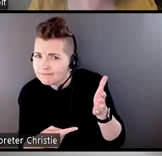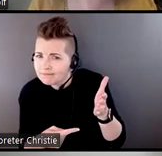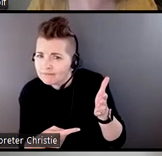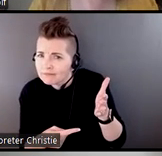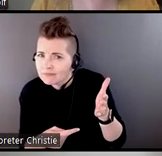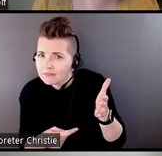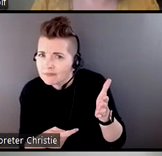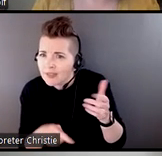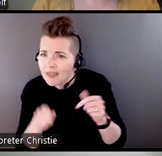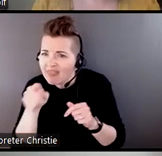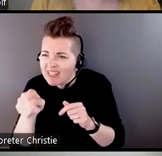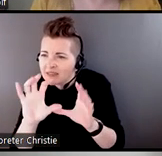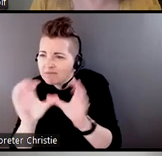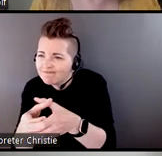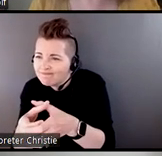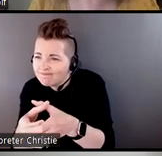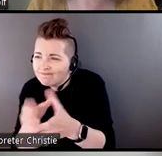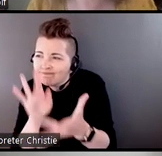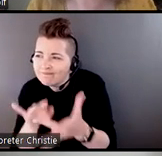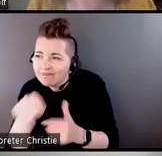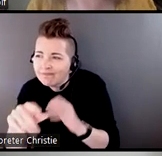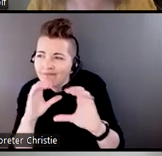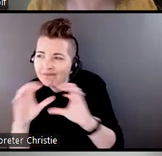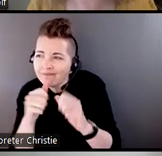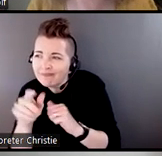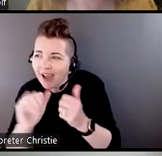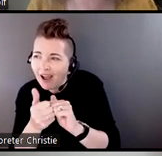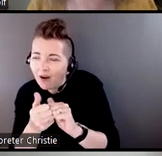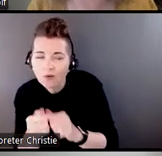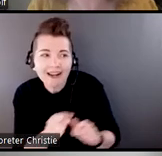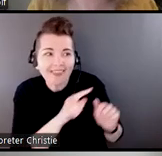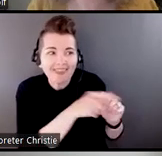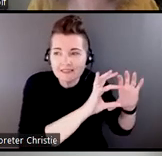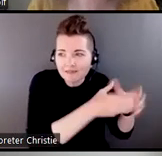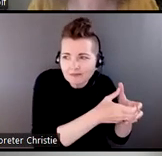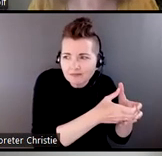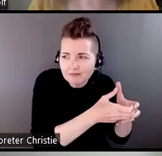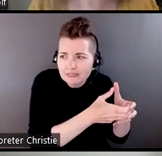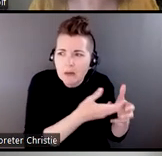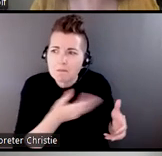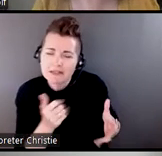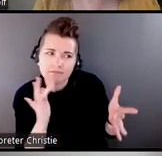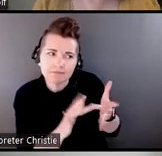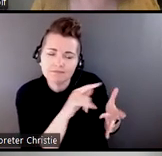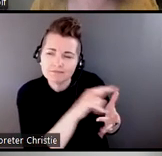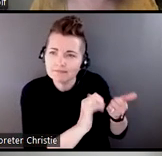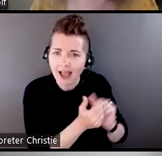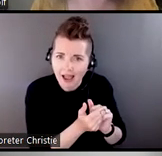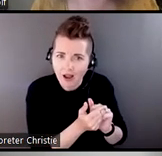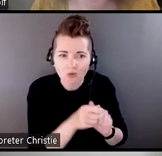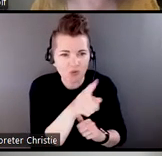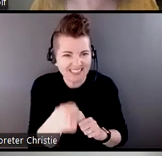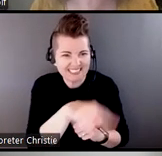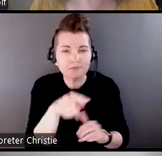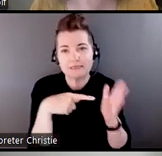that particular audience, what would be the way that we would reach them best? So those are just some